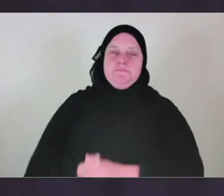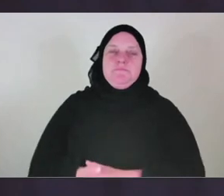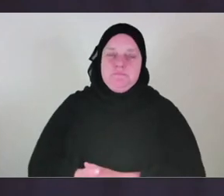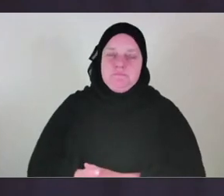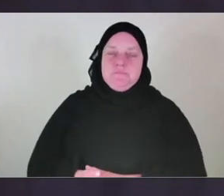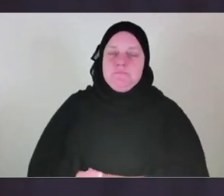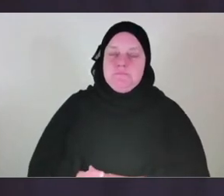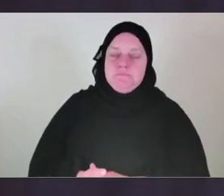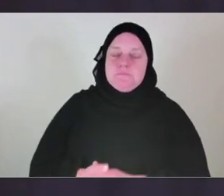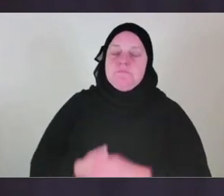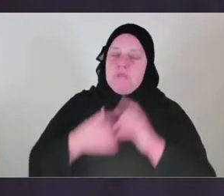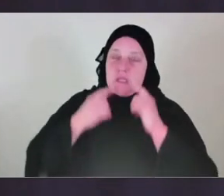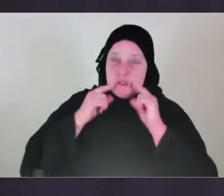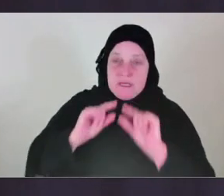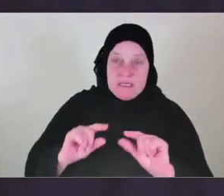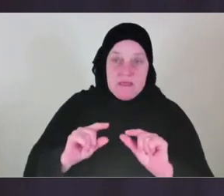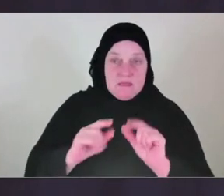by them.